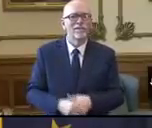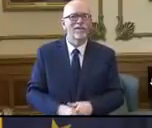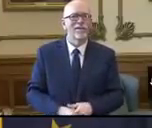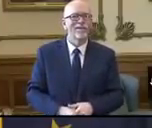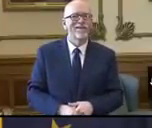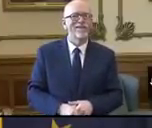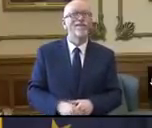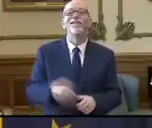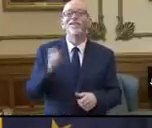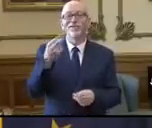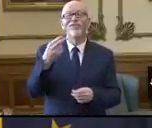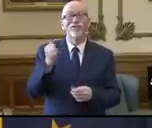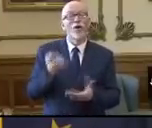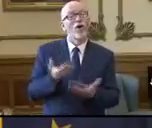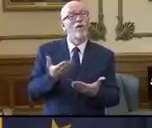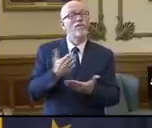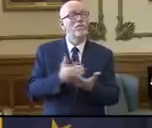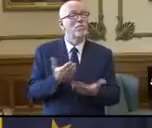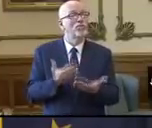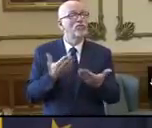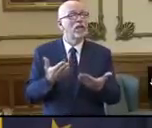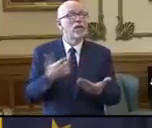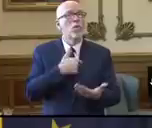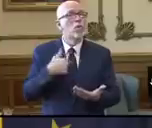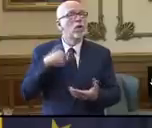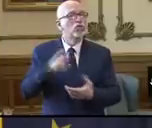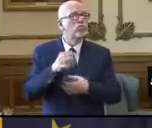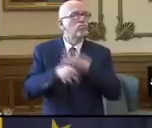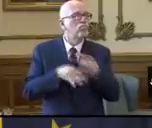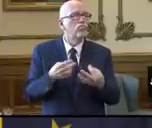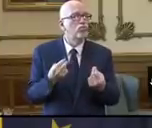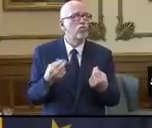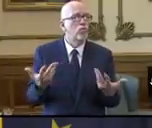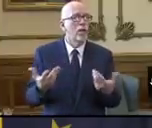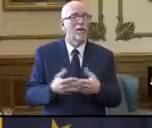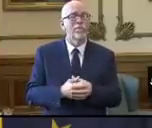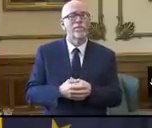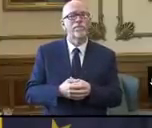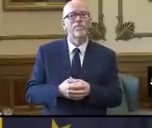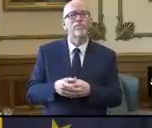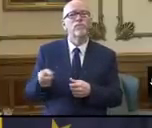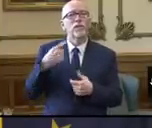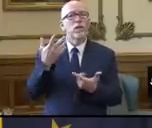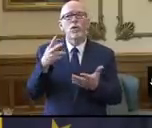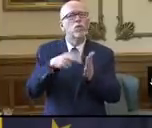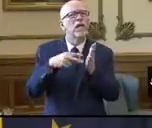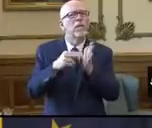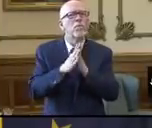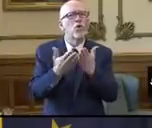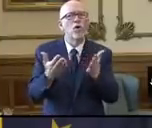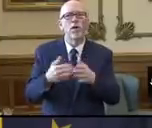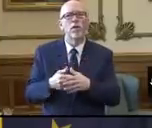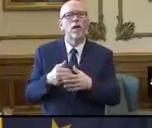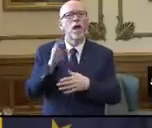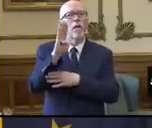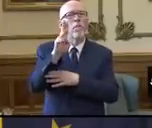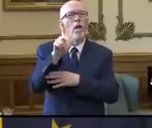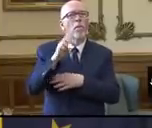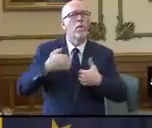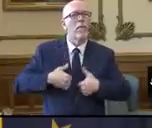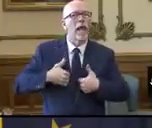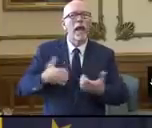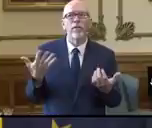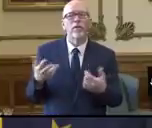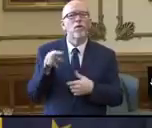She even offers us some suggestions on what to do during a time like this, suggesting reading books and taking a bubble bath or binge